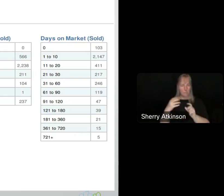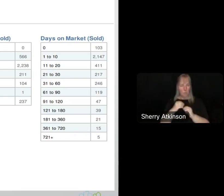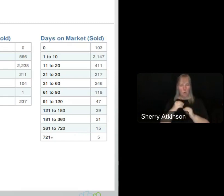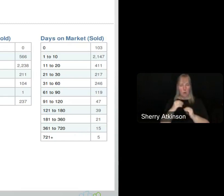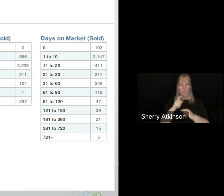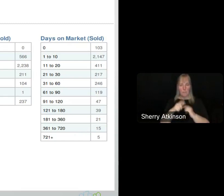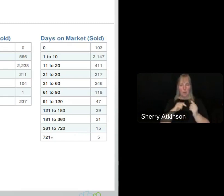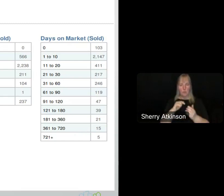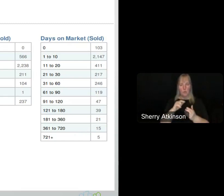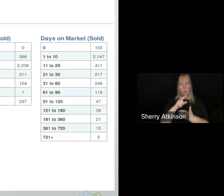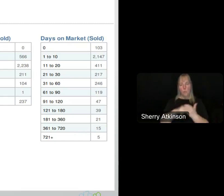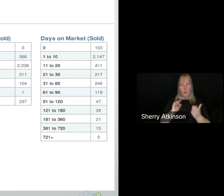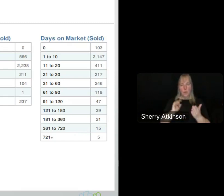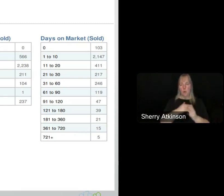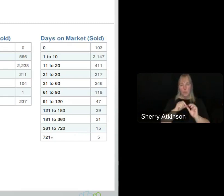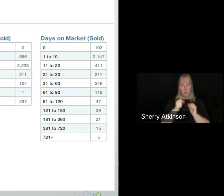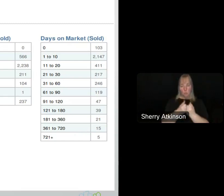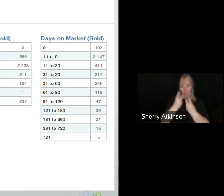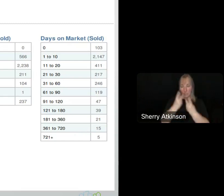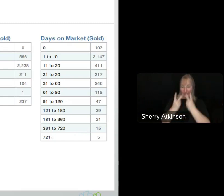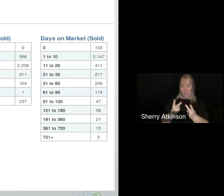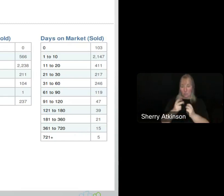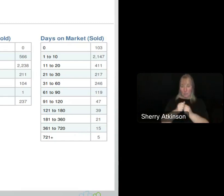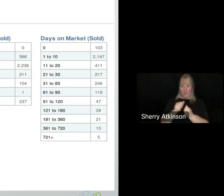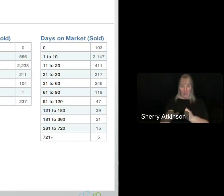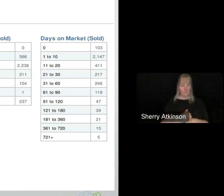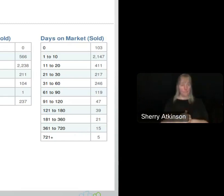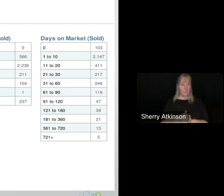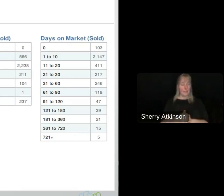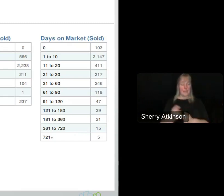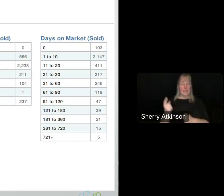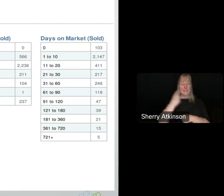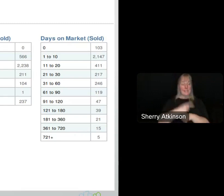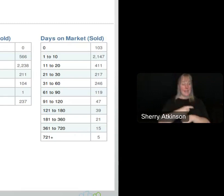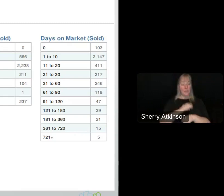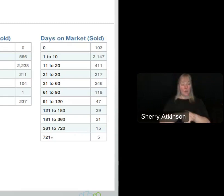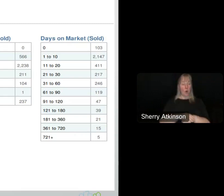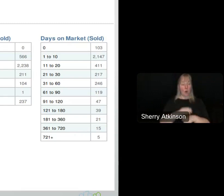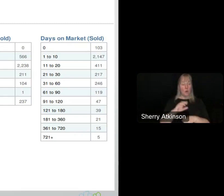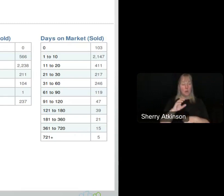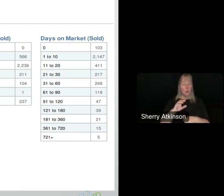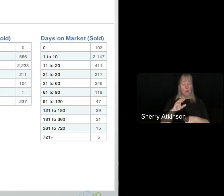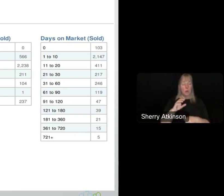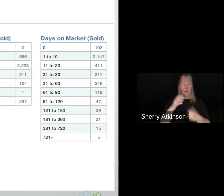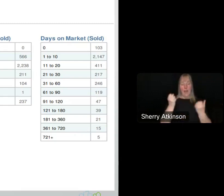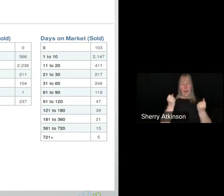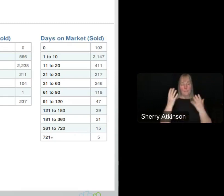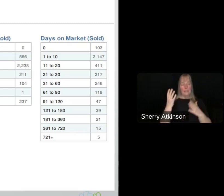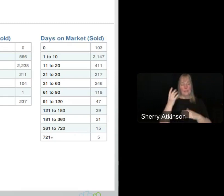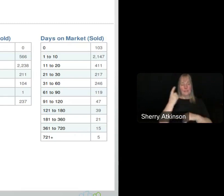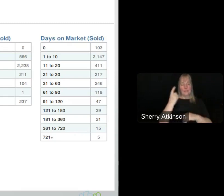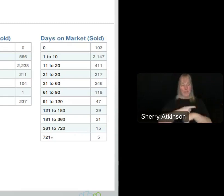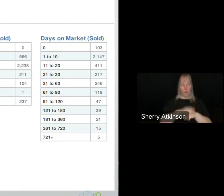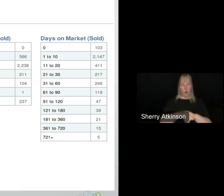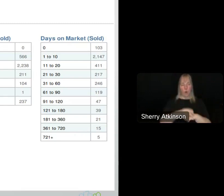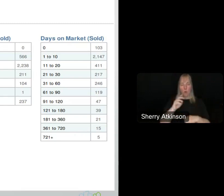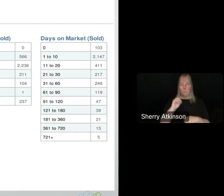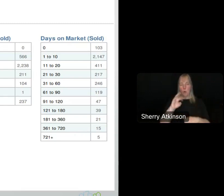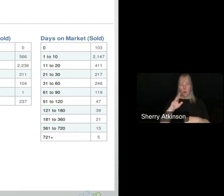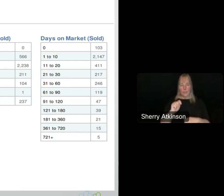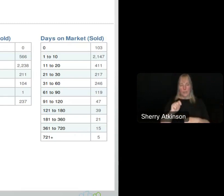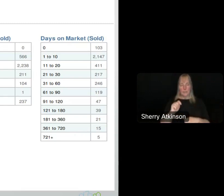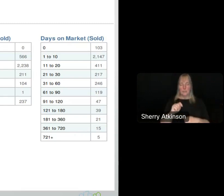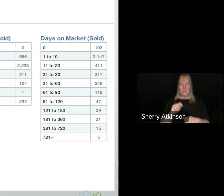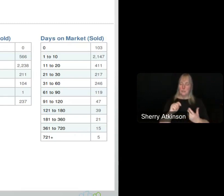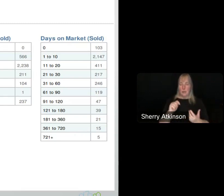been seeing with that. Days on market again is another eye-opener for us. We're going to share this again